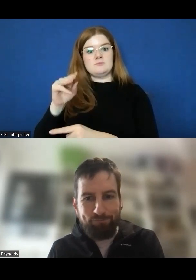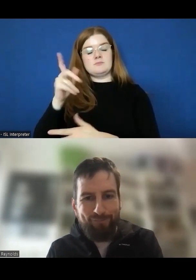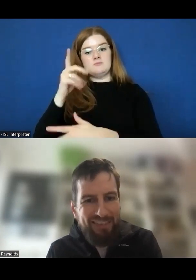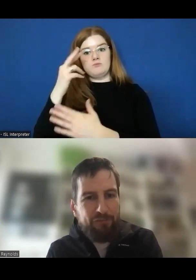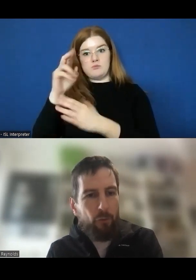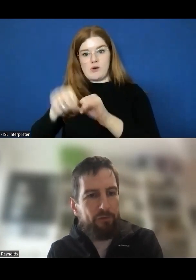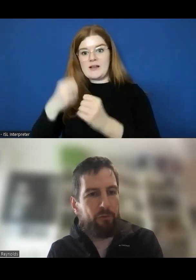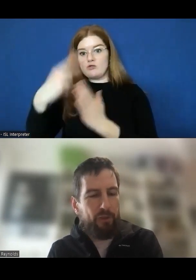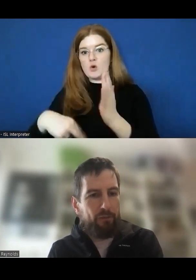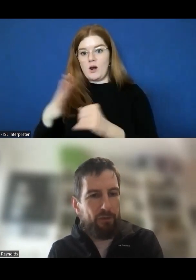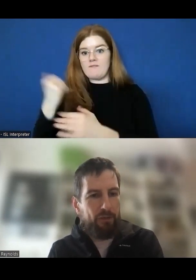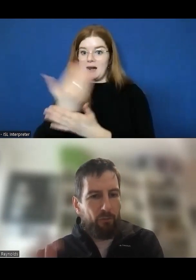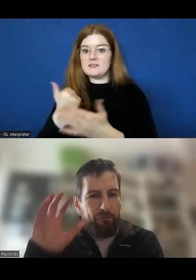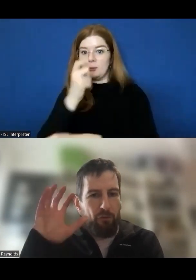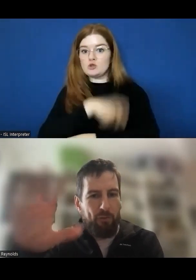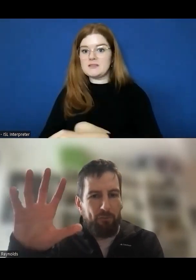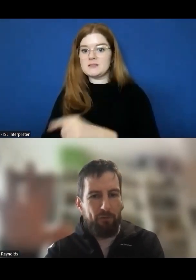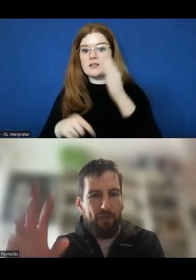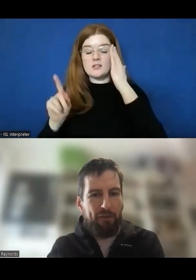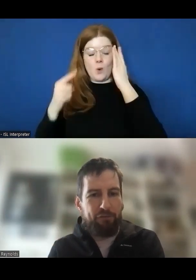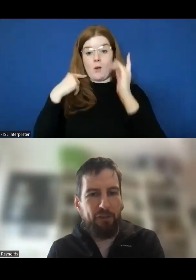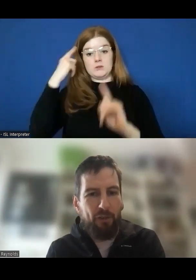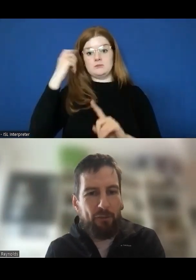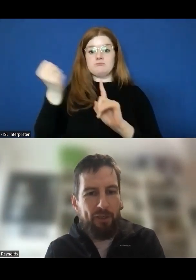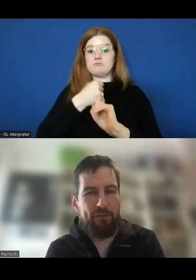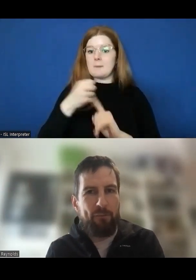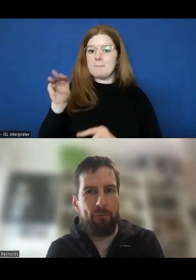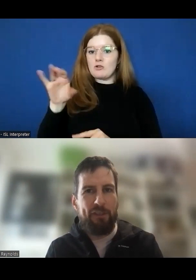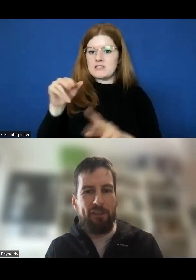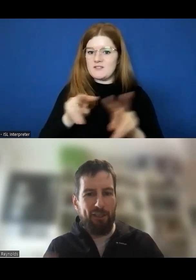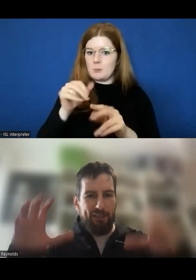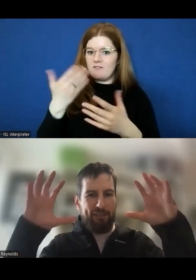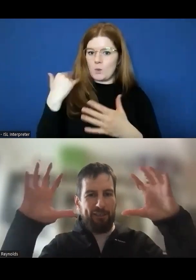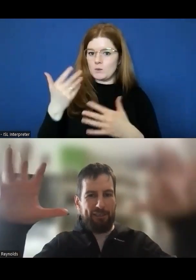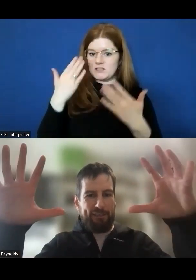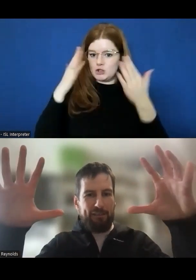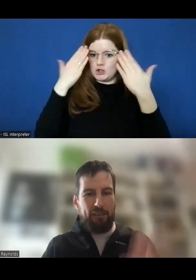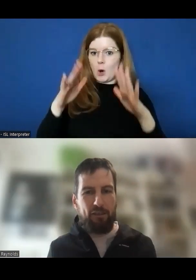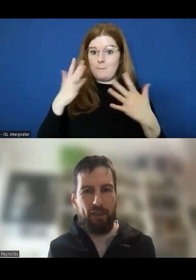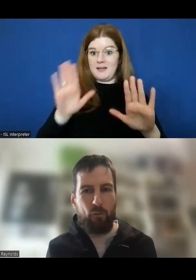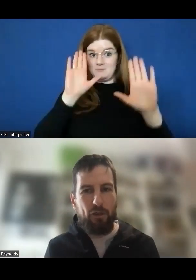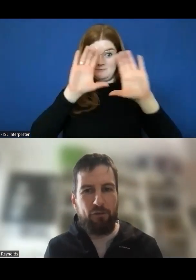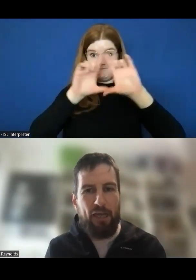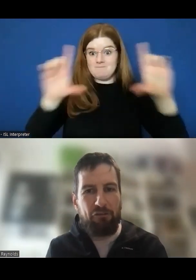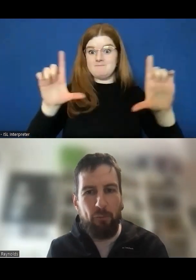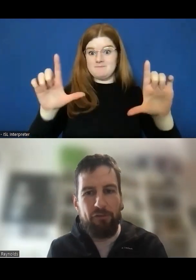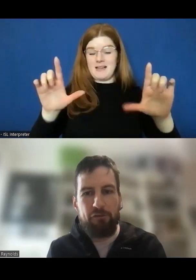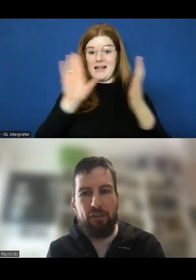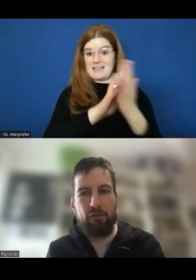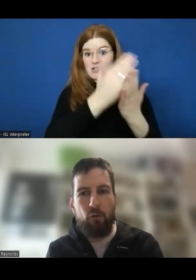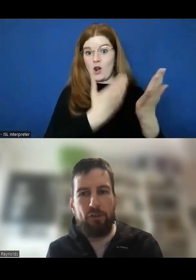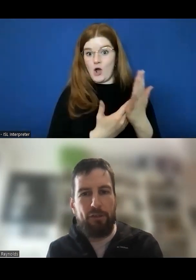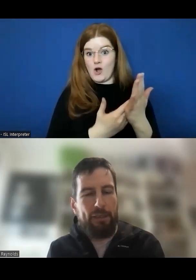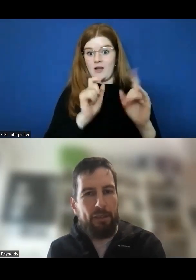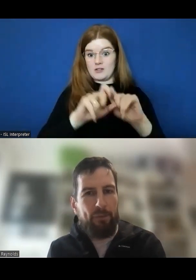punishment. So it's I was struck by, on Mary's video earlier, we had the big illegal word flashing up on the screen